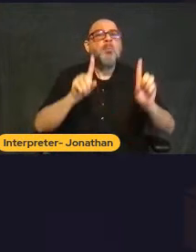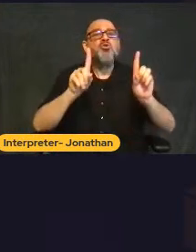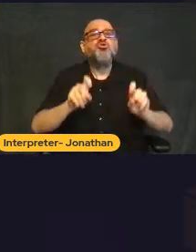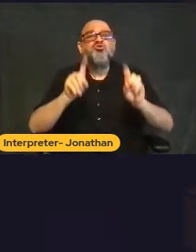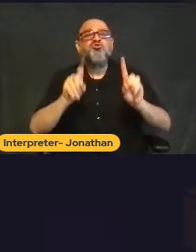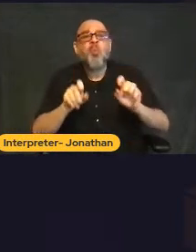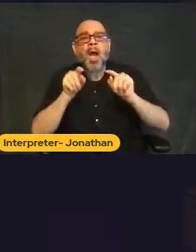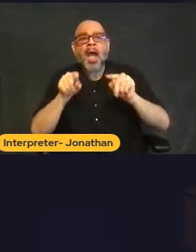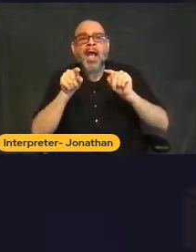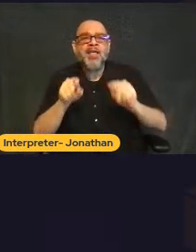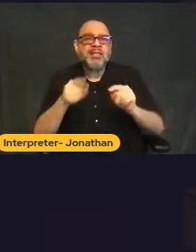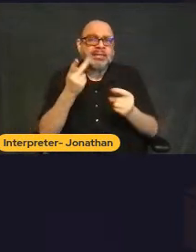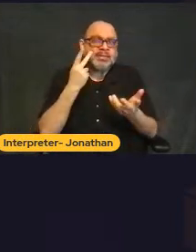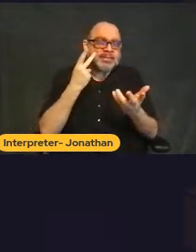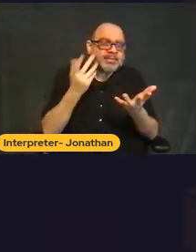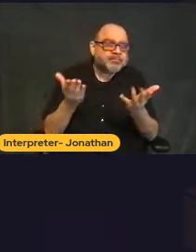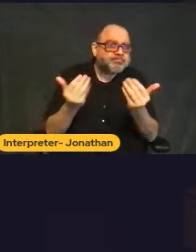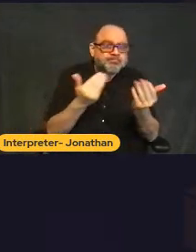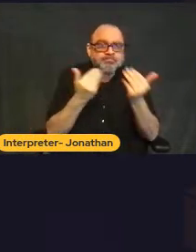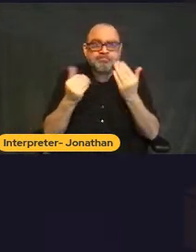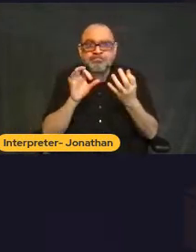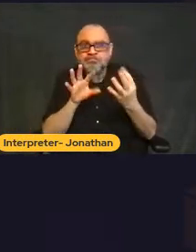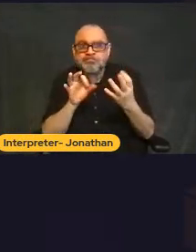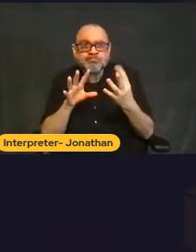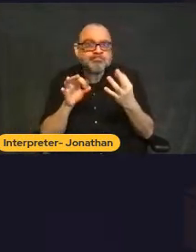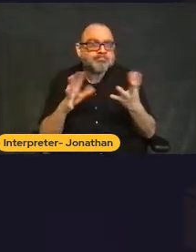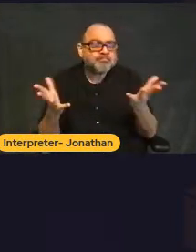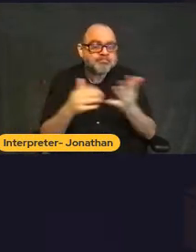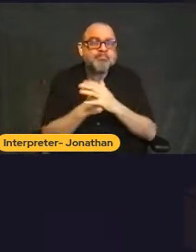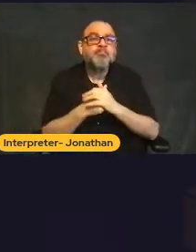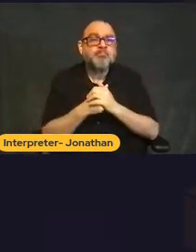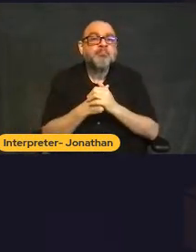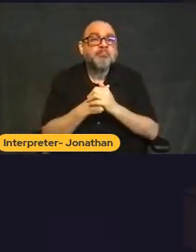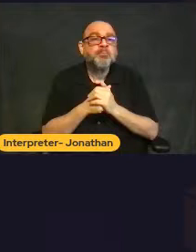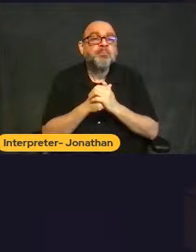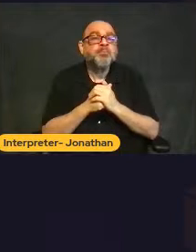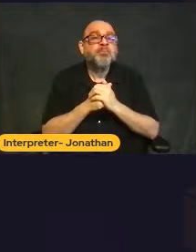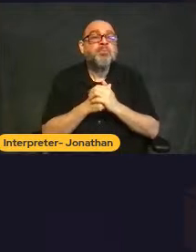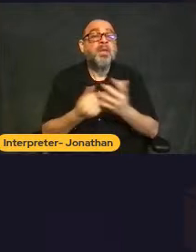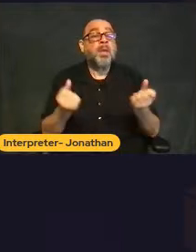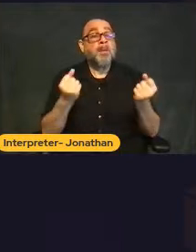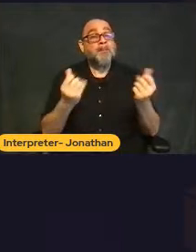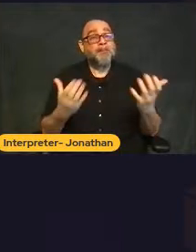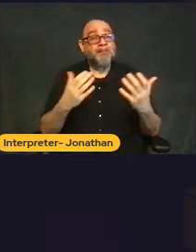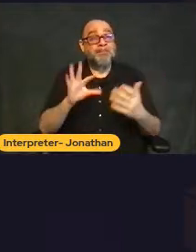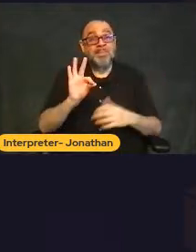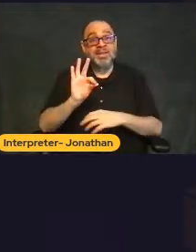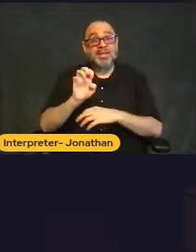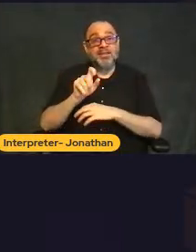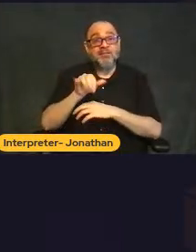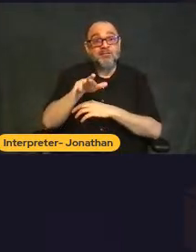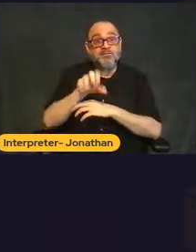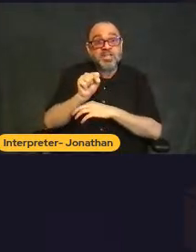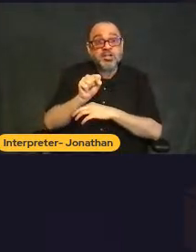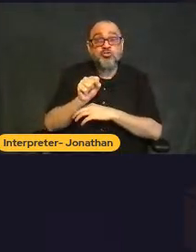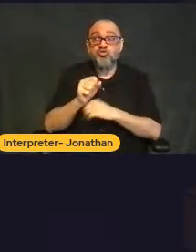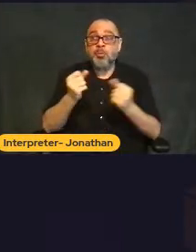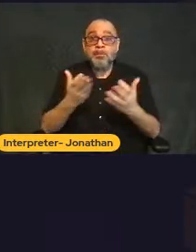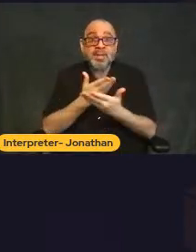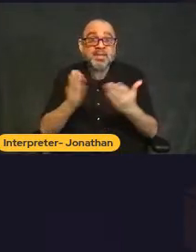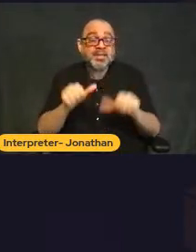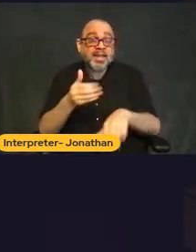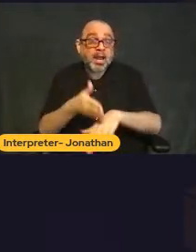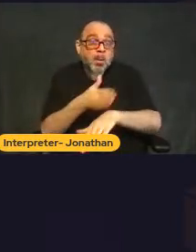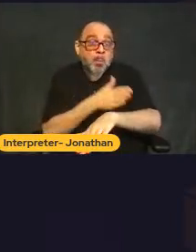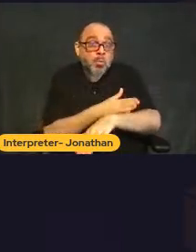to getting some feedback. Additionally, there are many features and improvements one can think of, and I'll be really